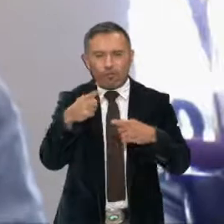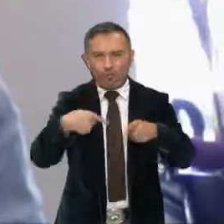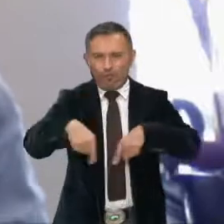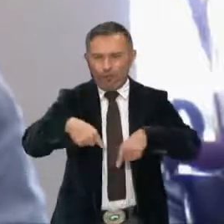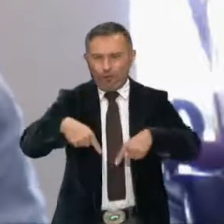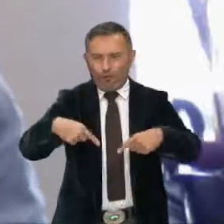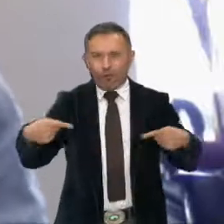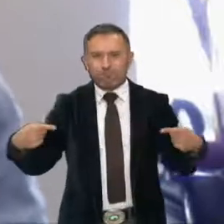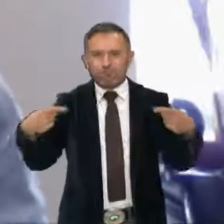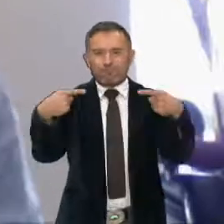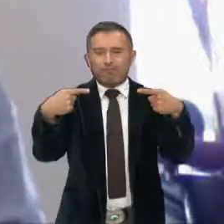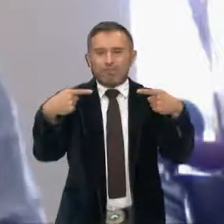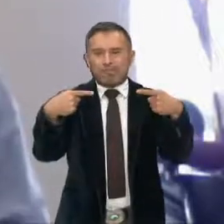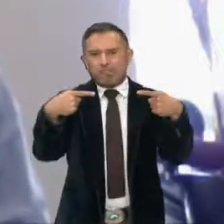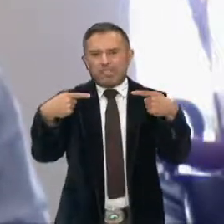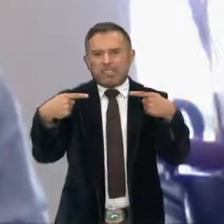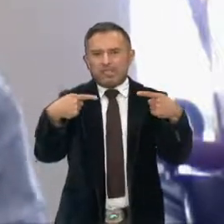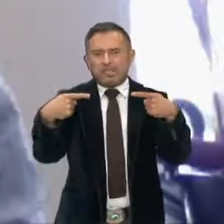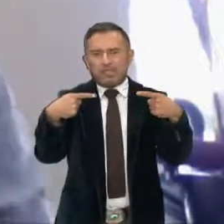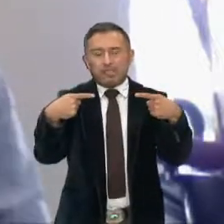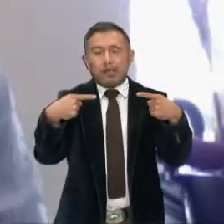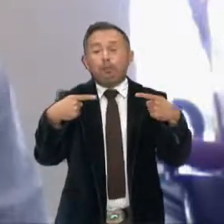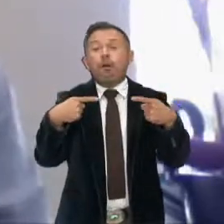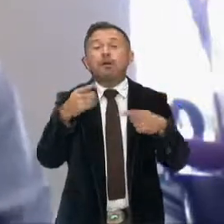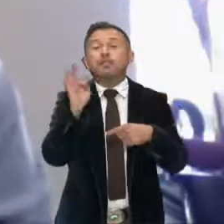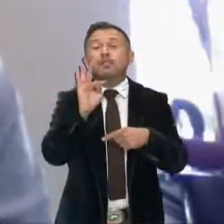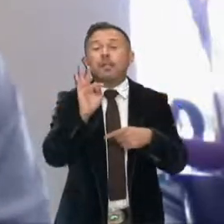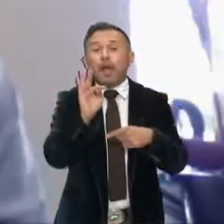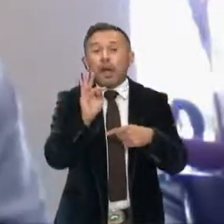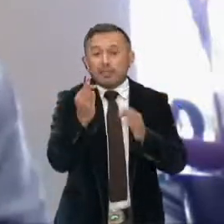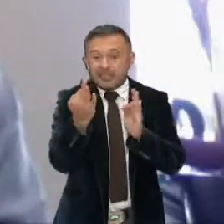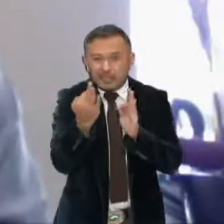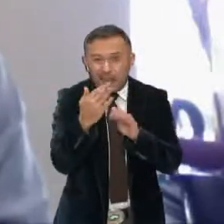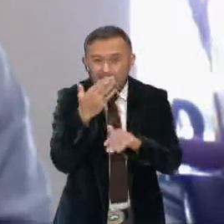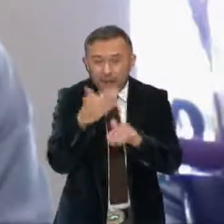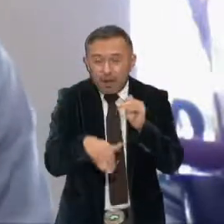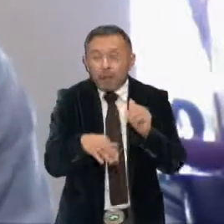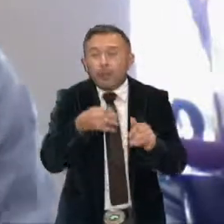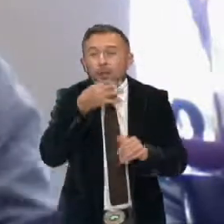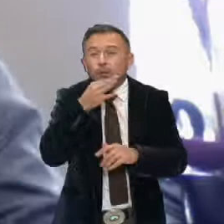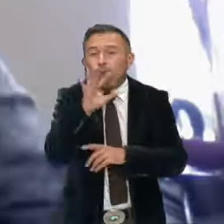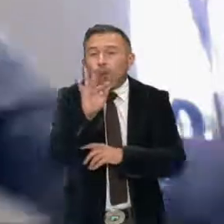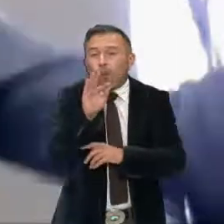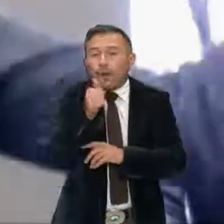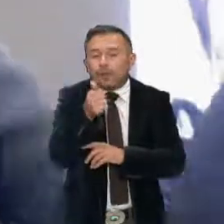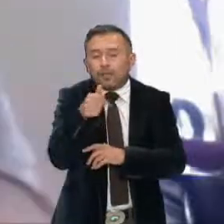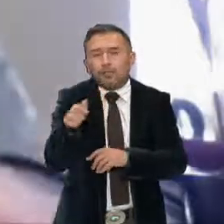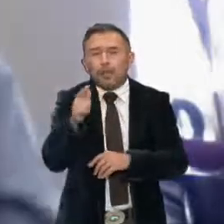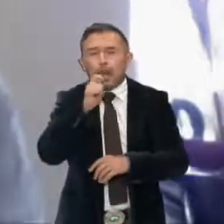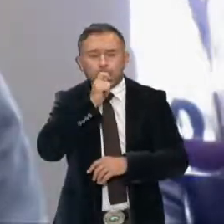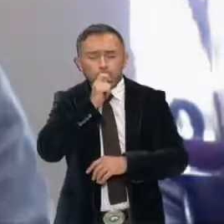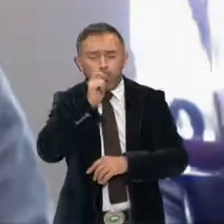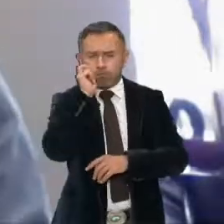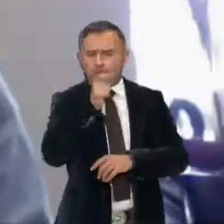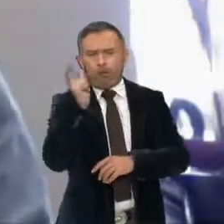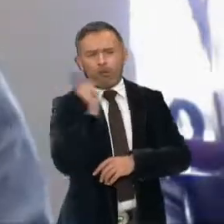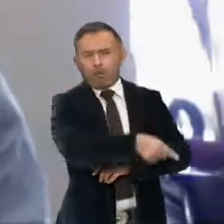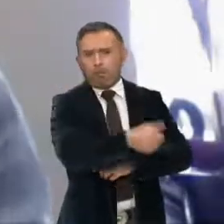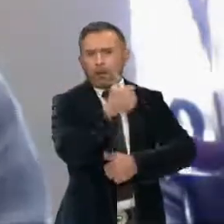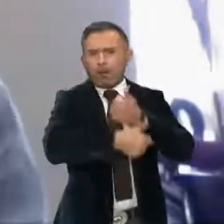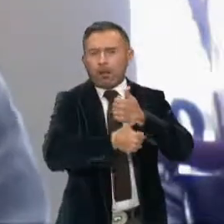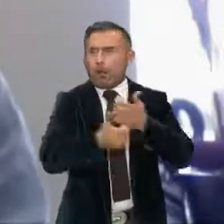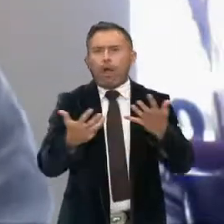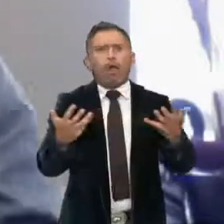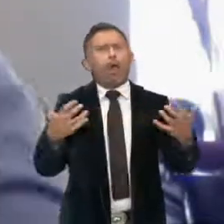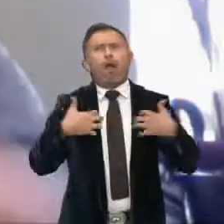previous party was annulled because at the 46th minute, the referee stopped